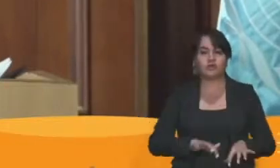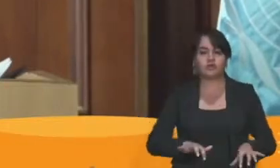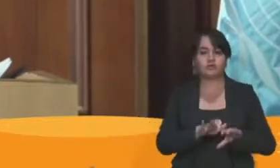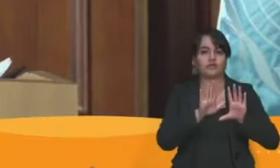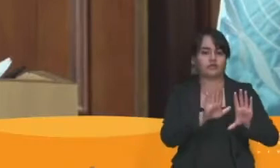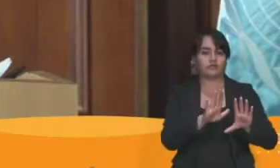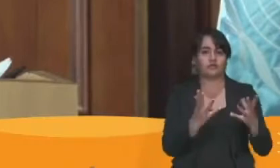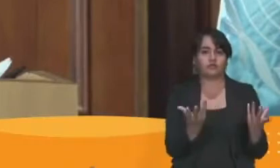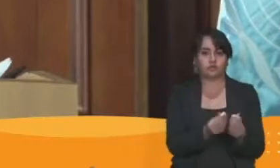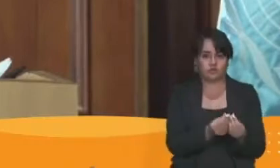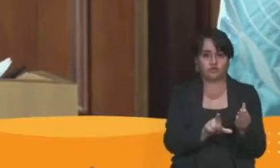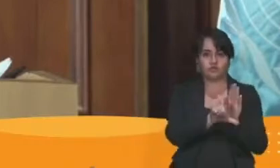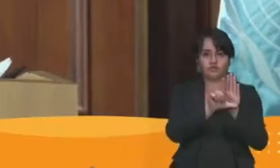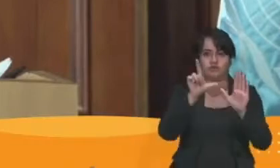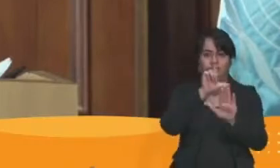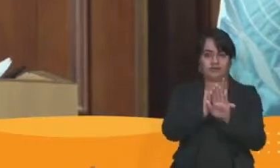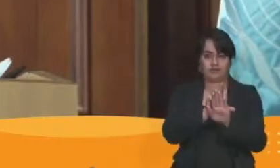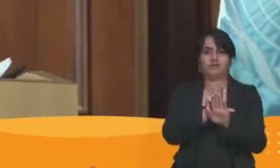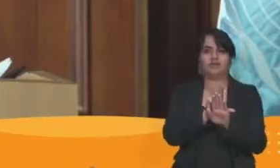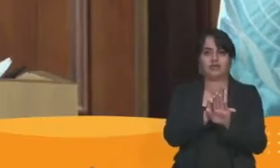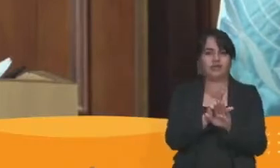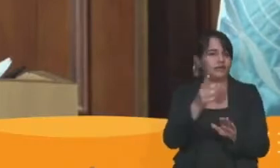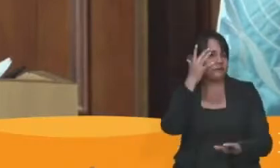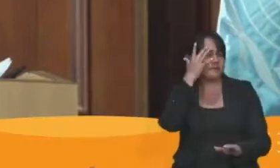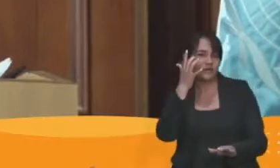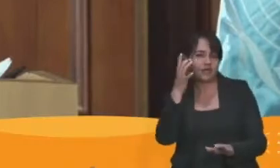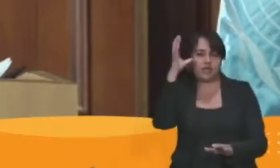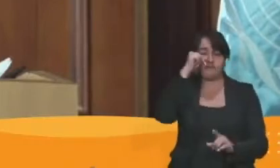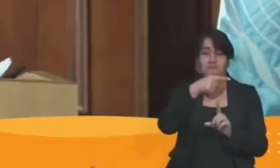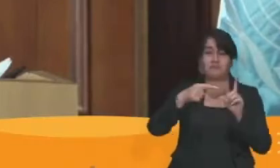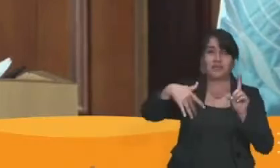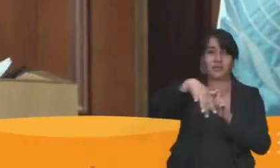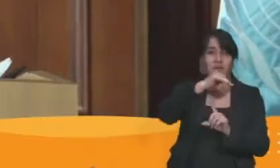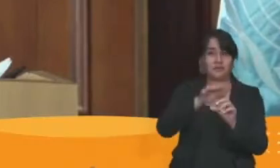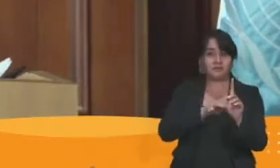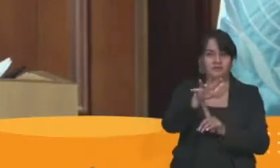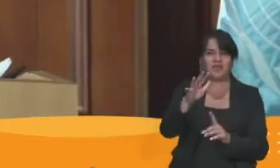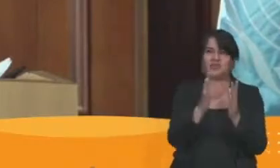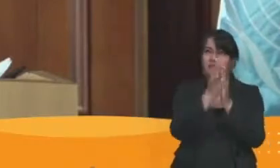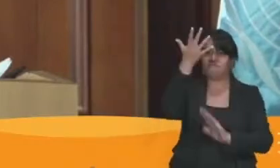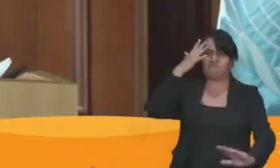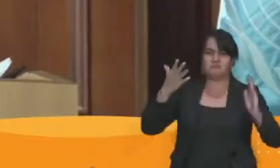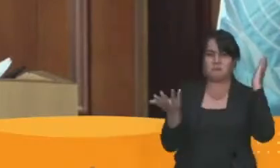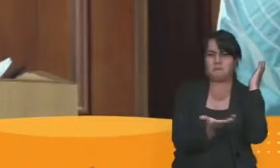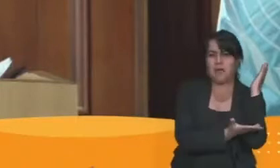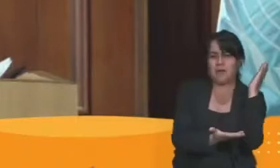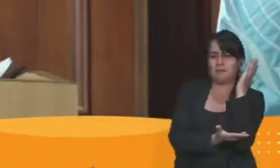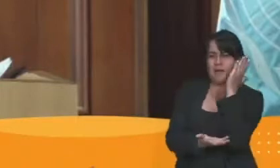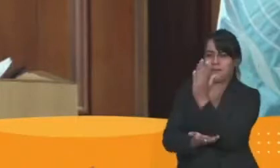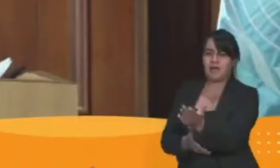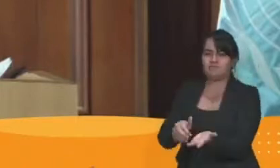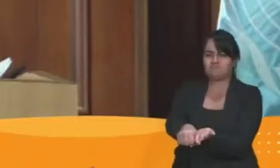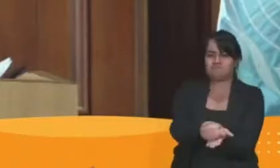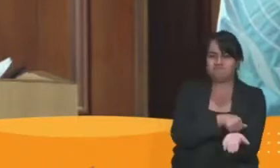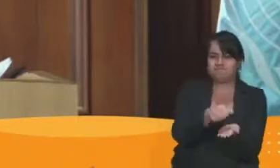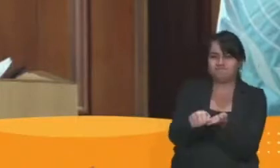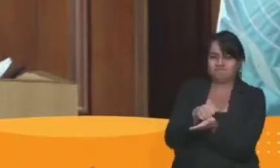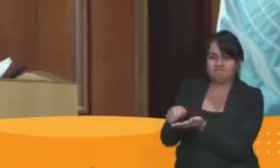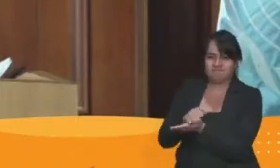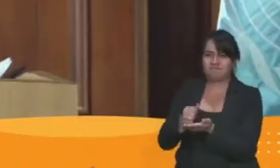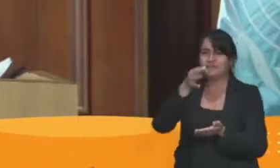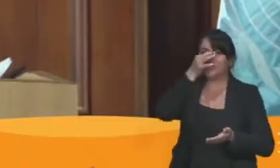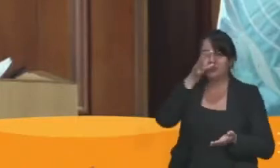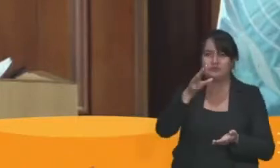unlawful groups that are ending with the biodiversity and leaving